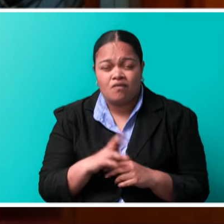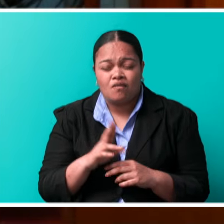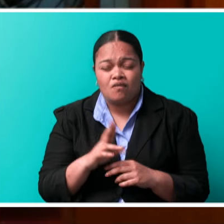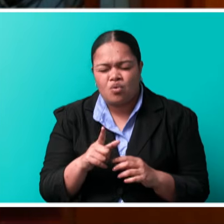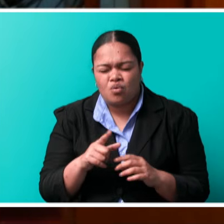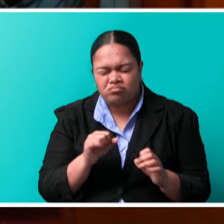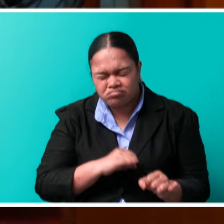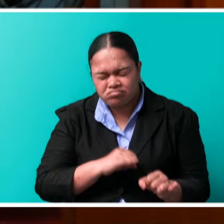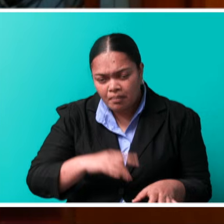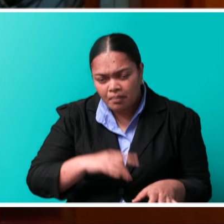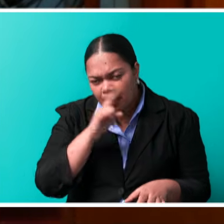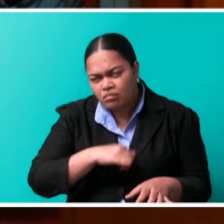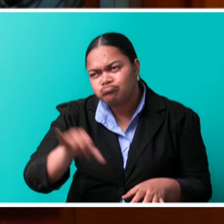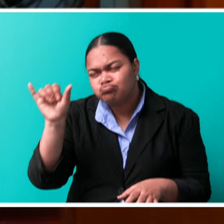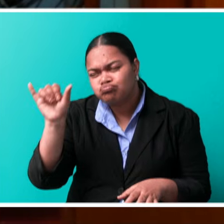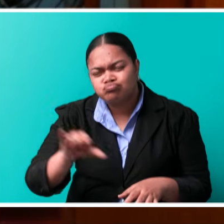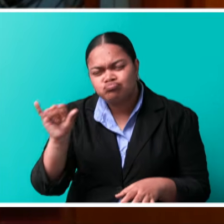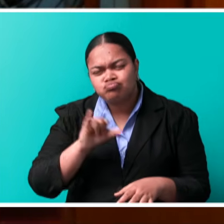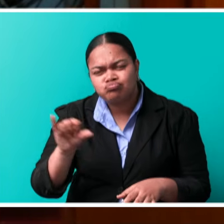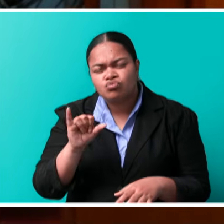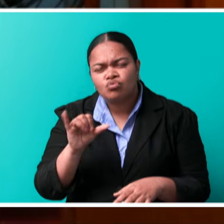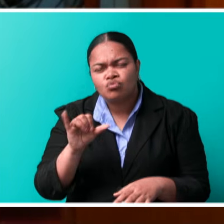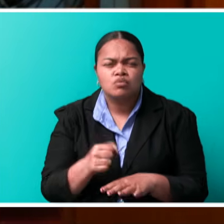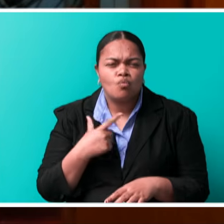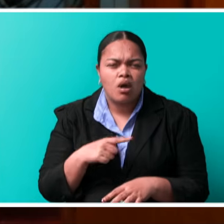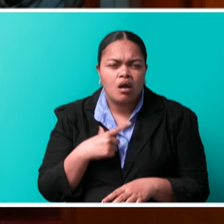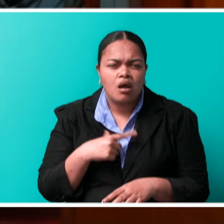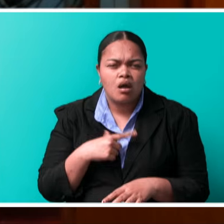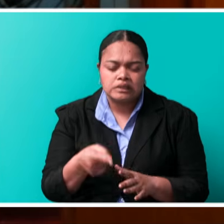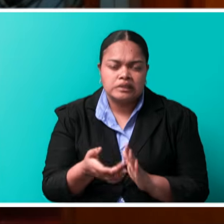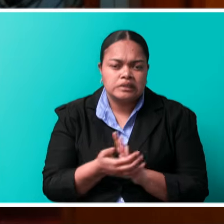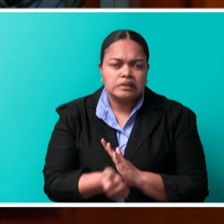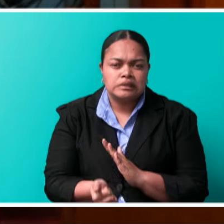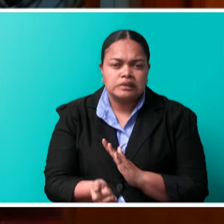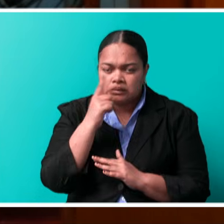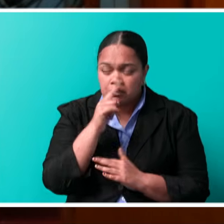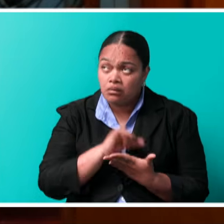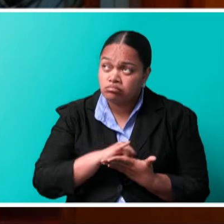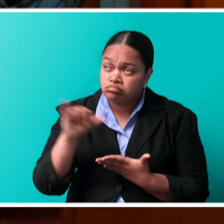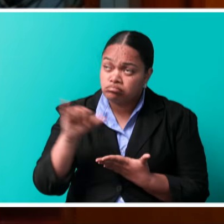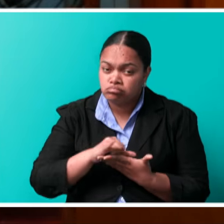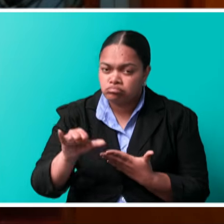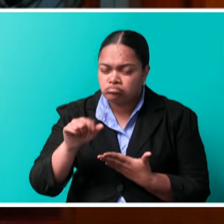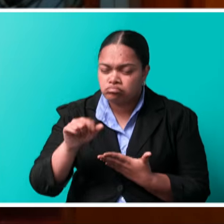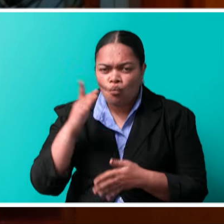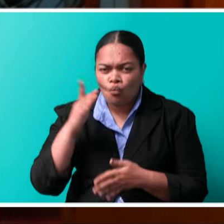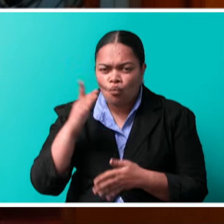our skilled workers. Remittances are a lifeline for families and are projected to